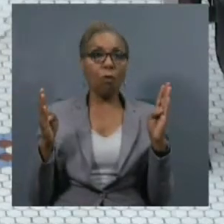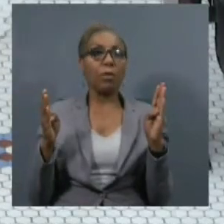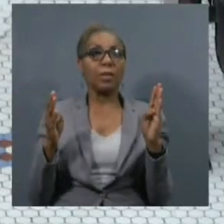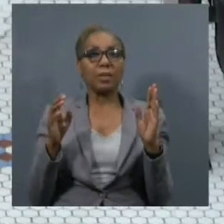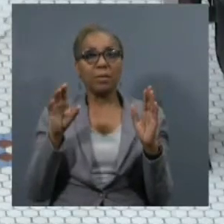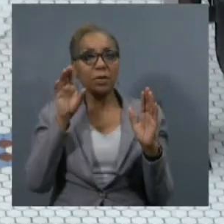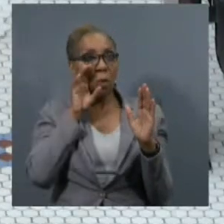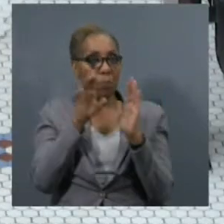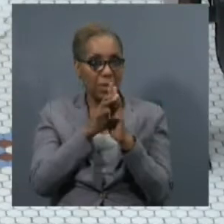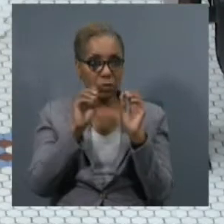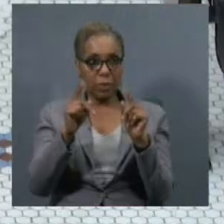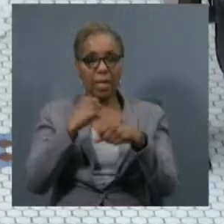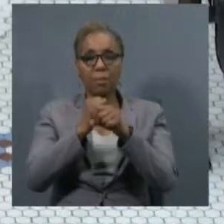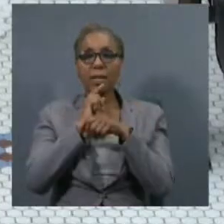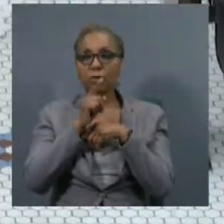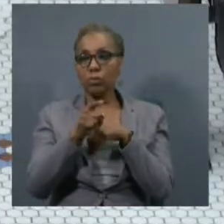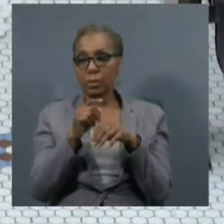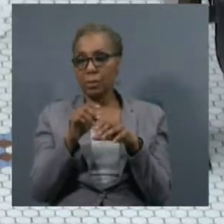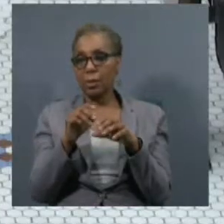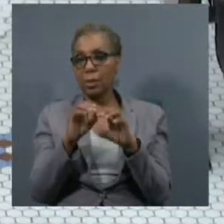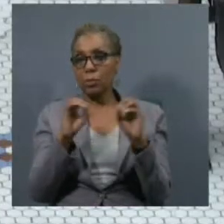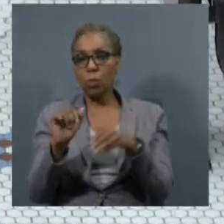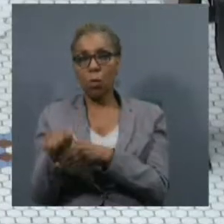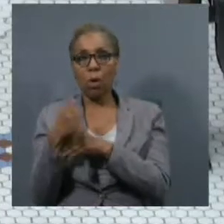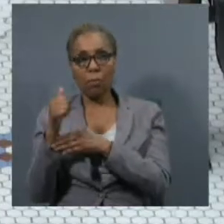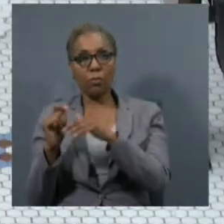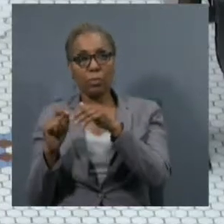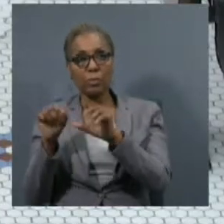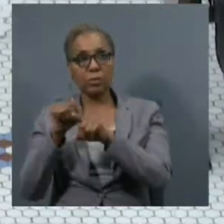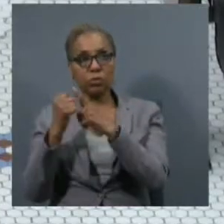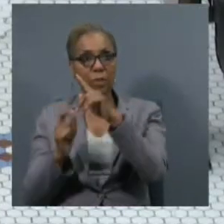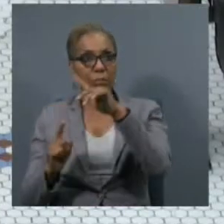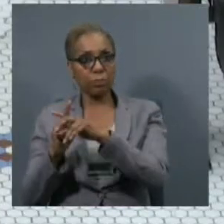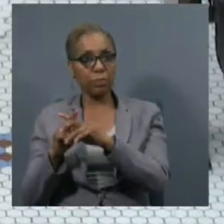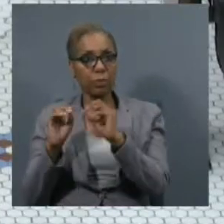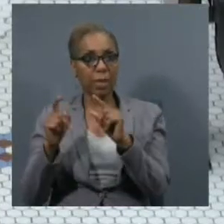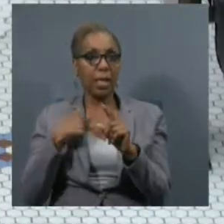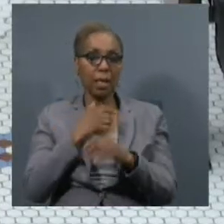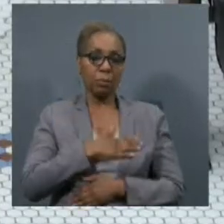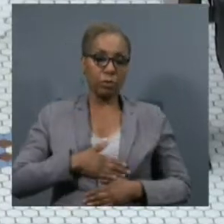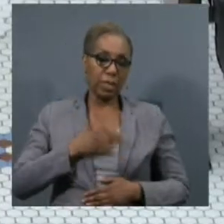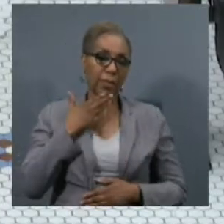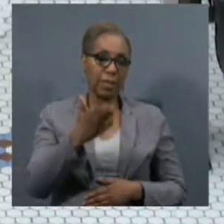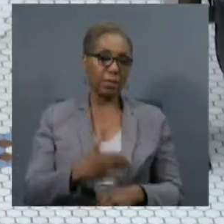those other situations come down the park. Yes, sir. Okay, appreciate it. Thanks.